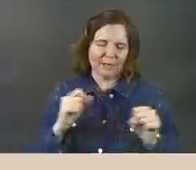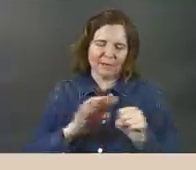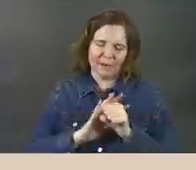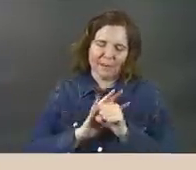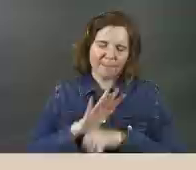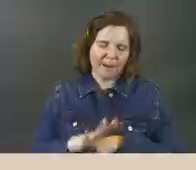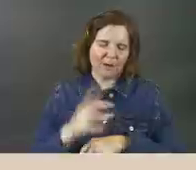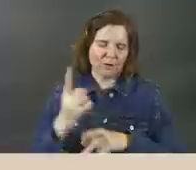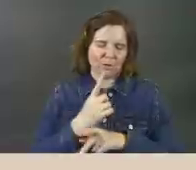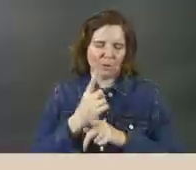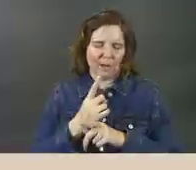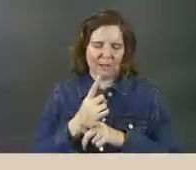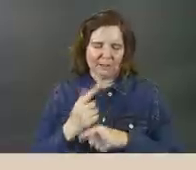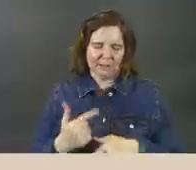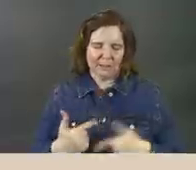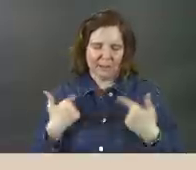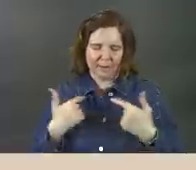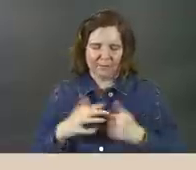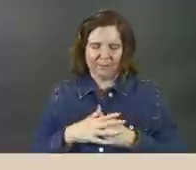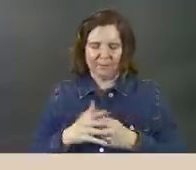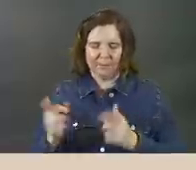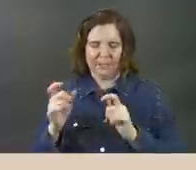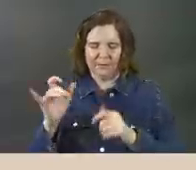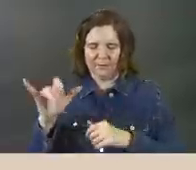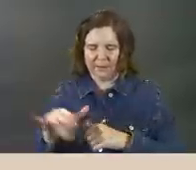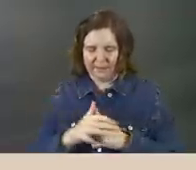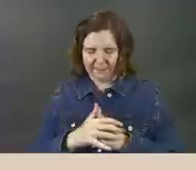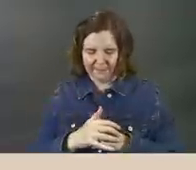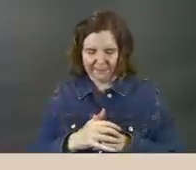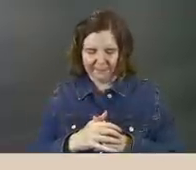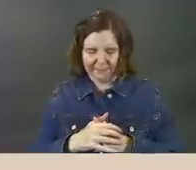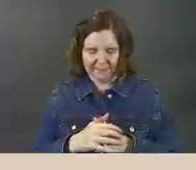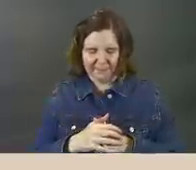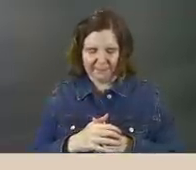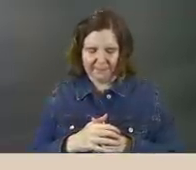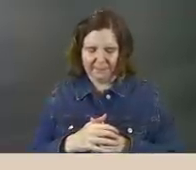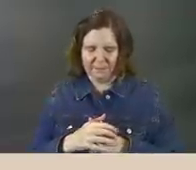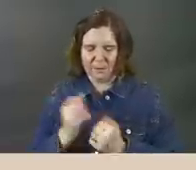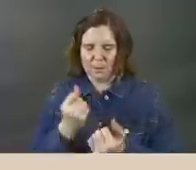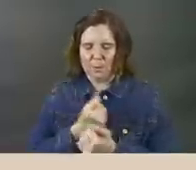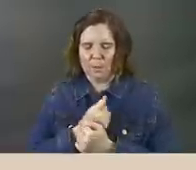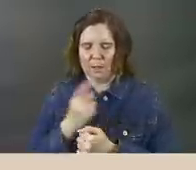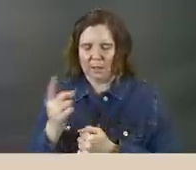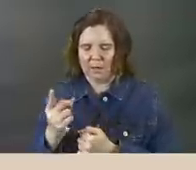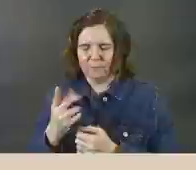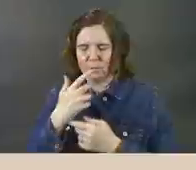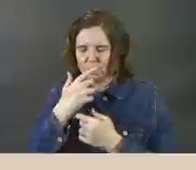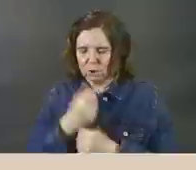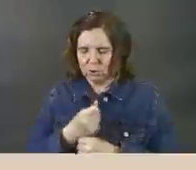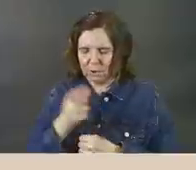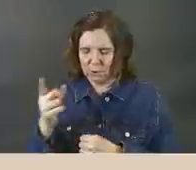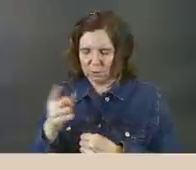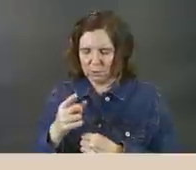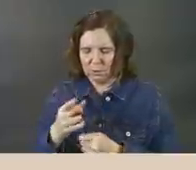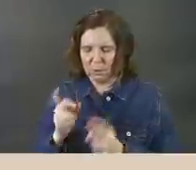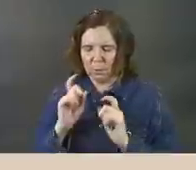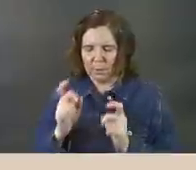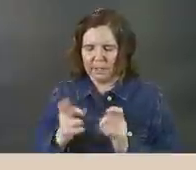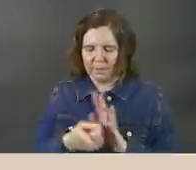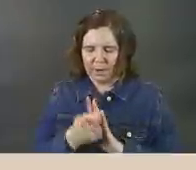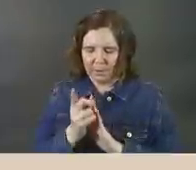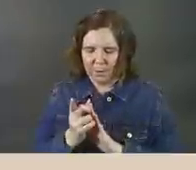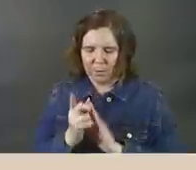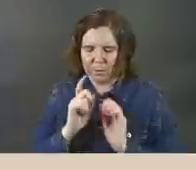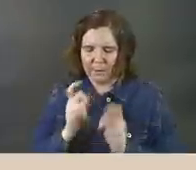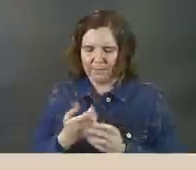life. God, give us that hope. God, we love you. God, we trust you. God, we give you our